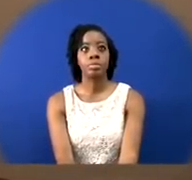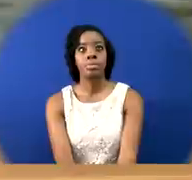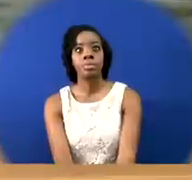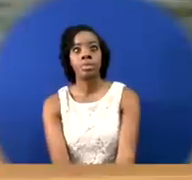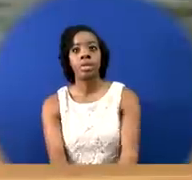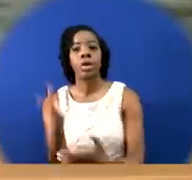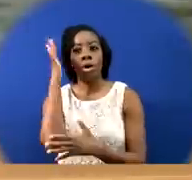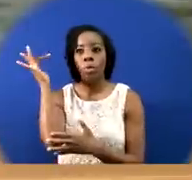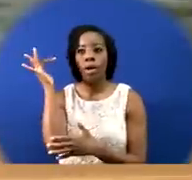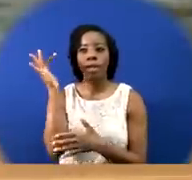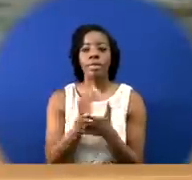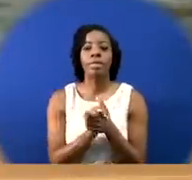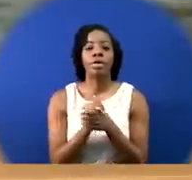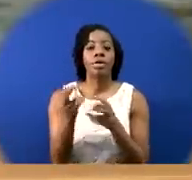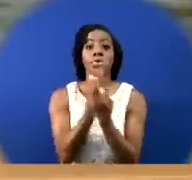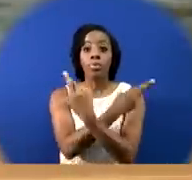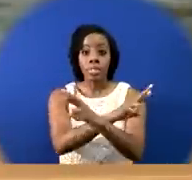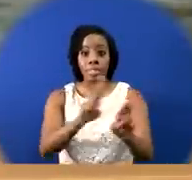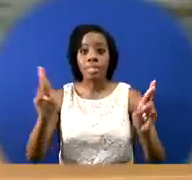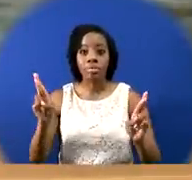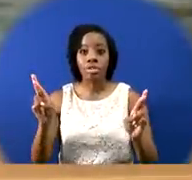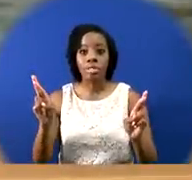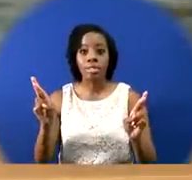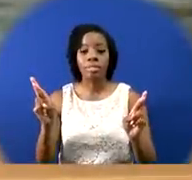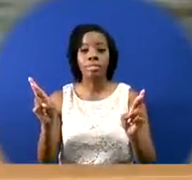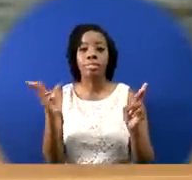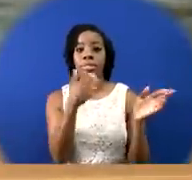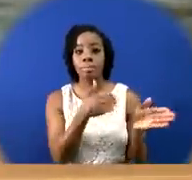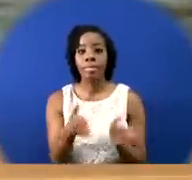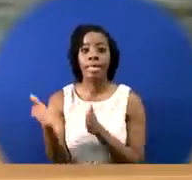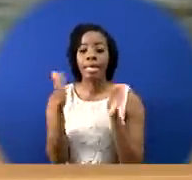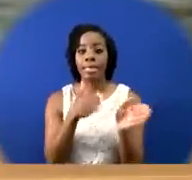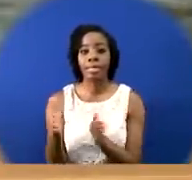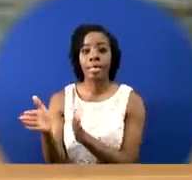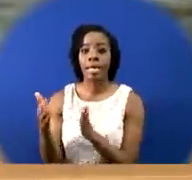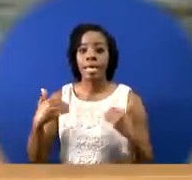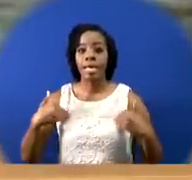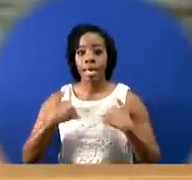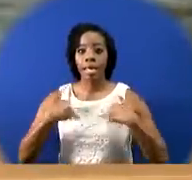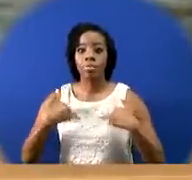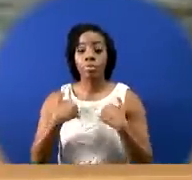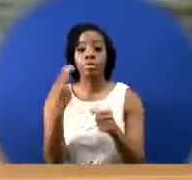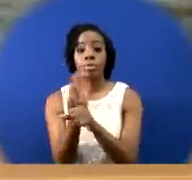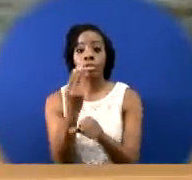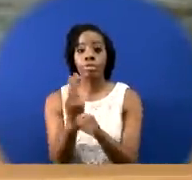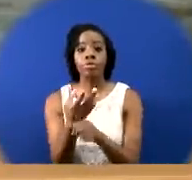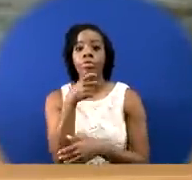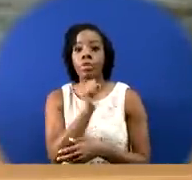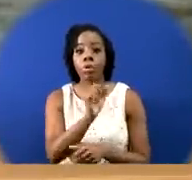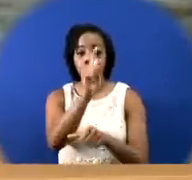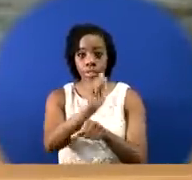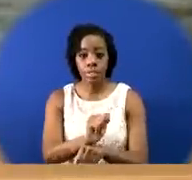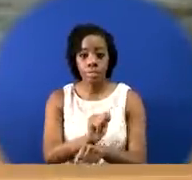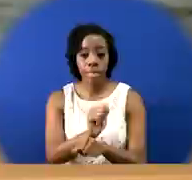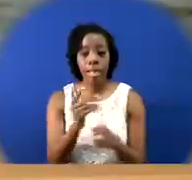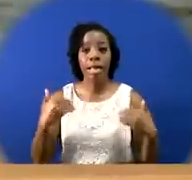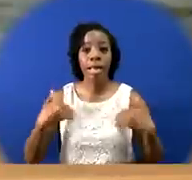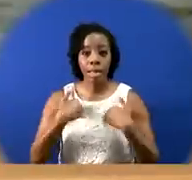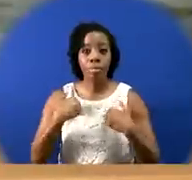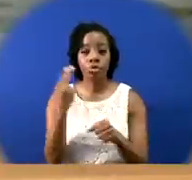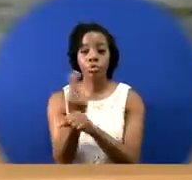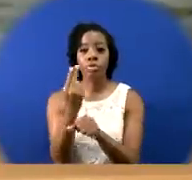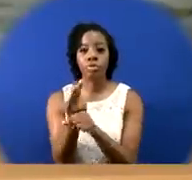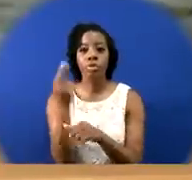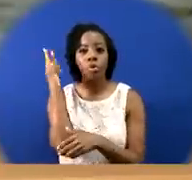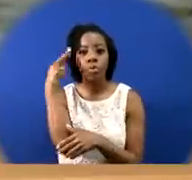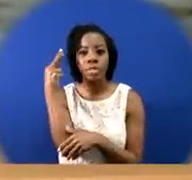Because a system of redemption had been put in place. And I mentioned it was animals that were used in the Old Testament. Animals were used, and the